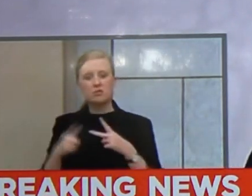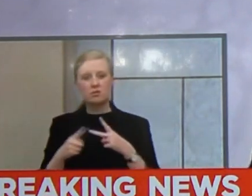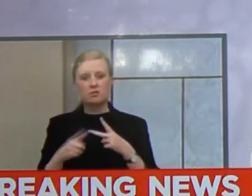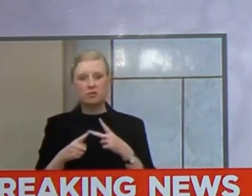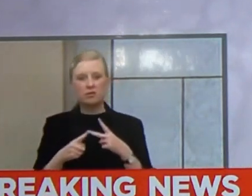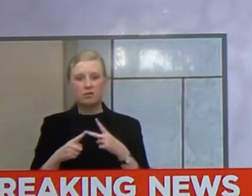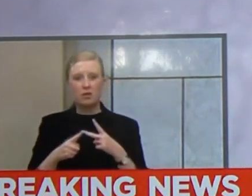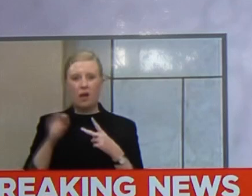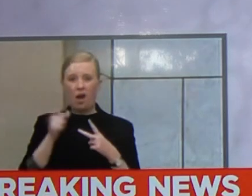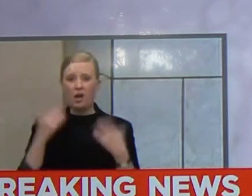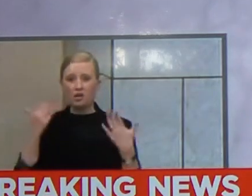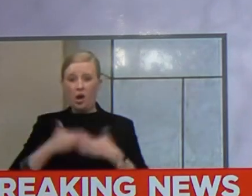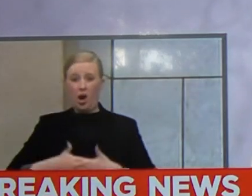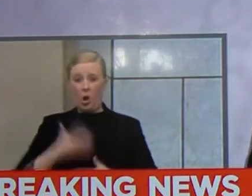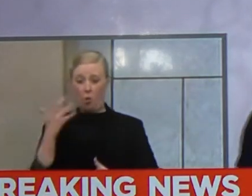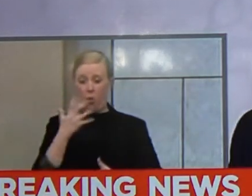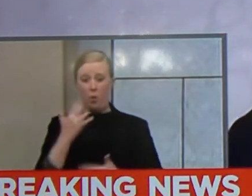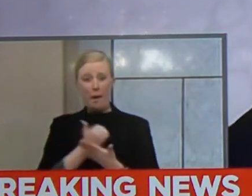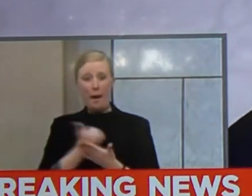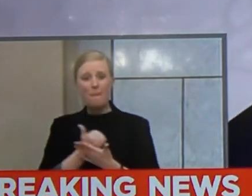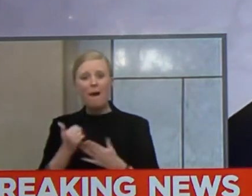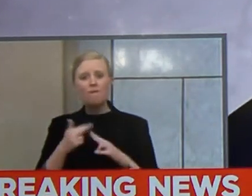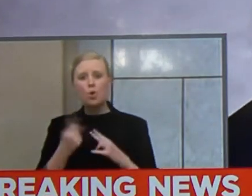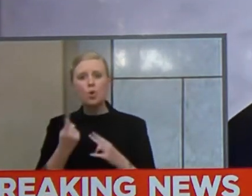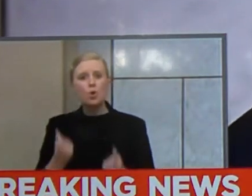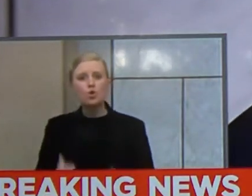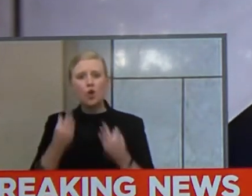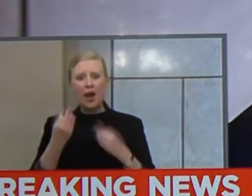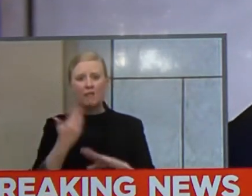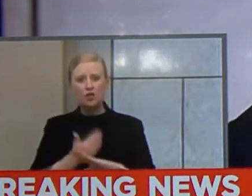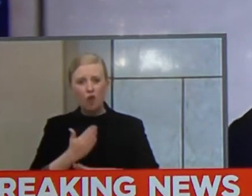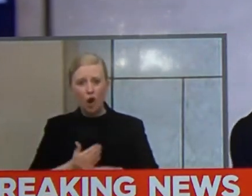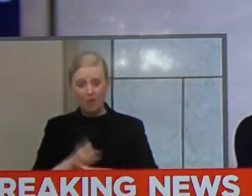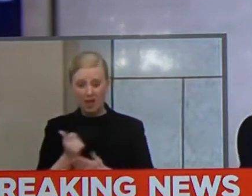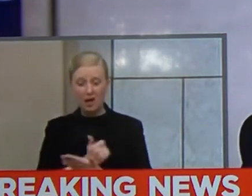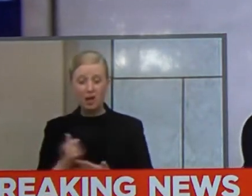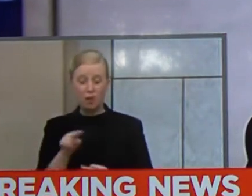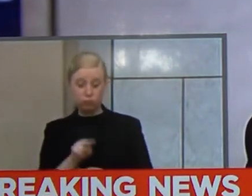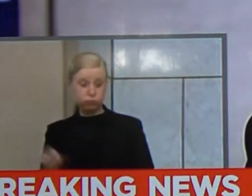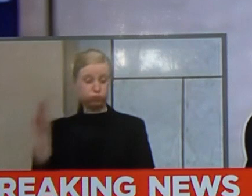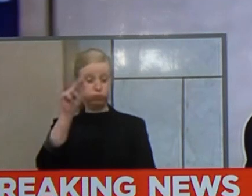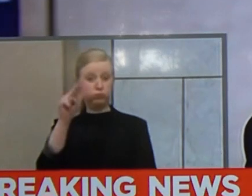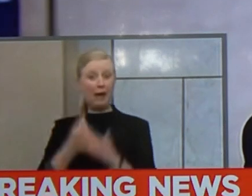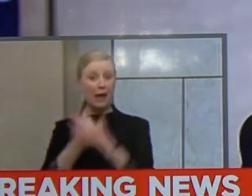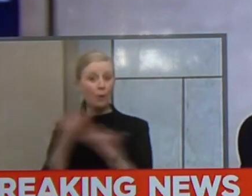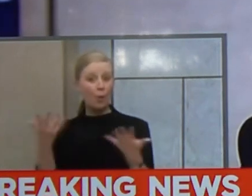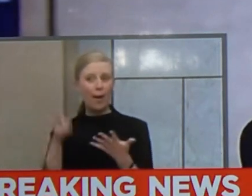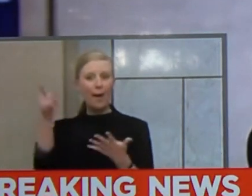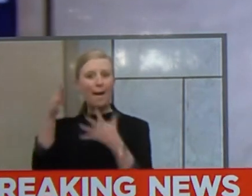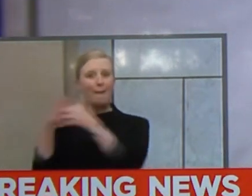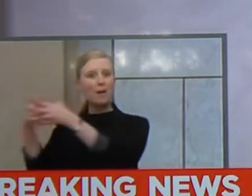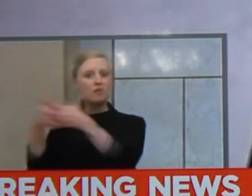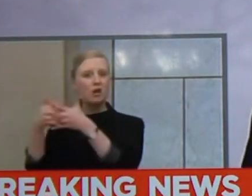in a week. They're a bit of a lead indicator. You have any concerns that might happen in